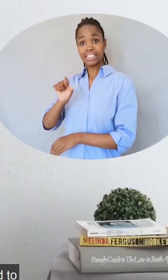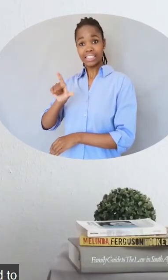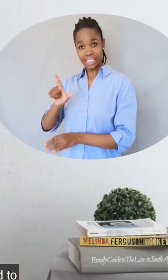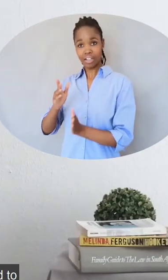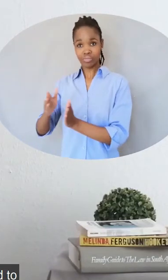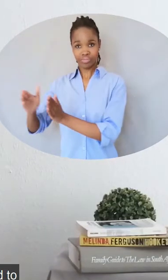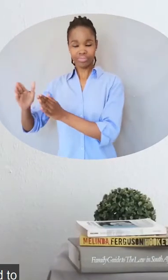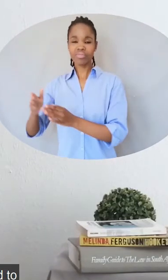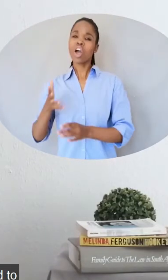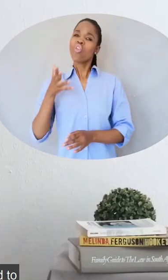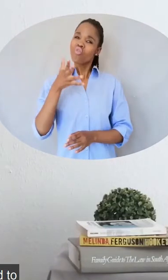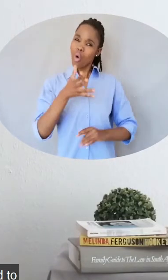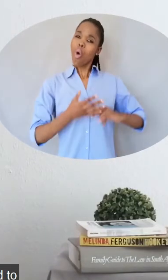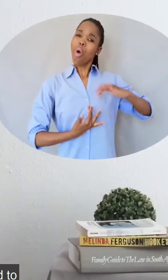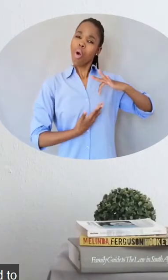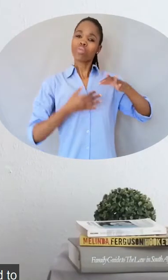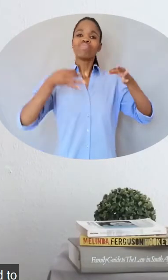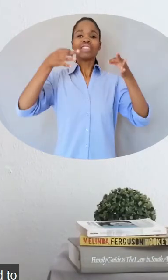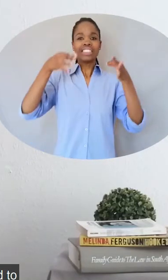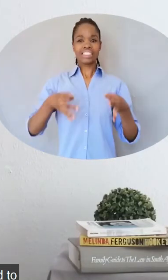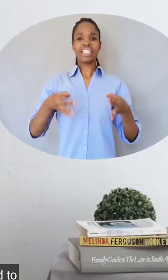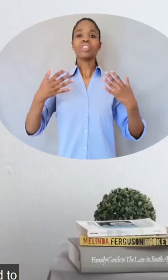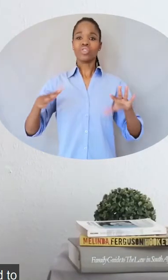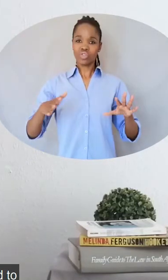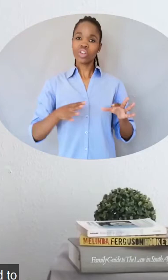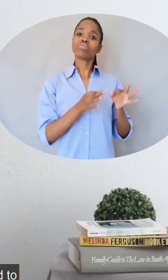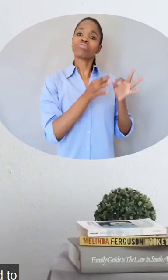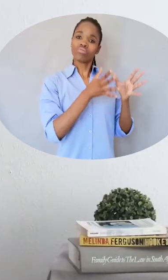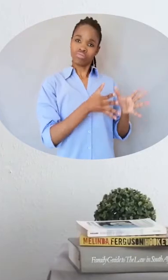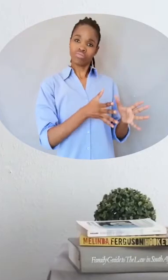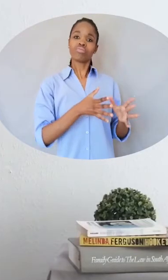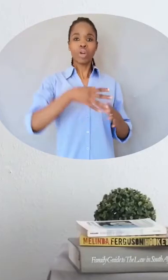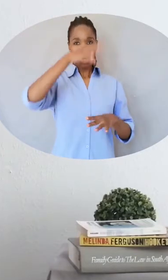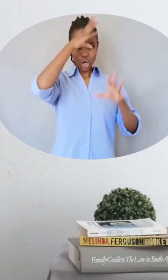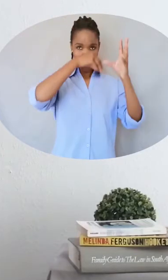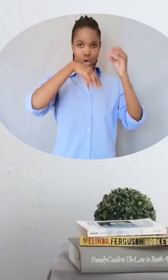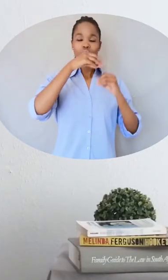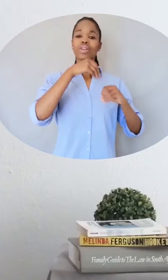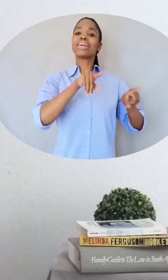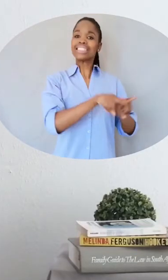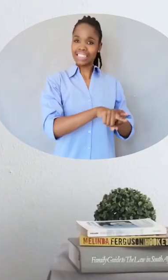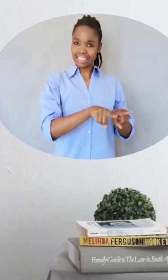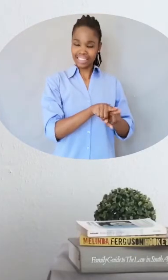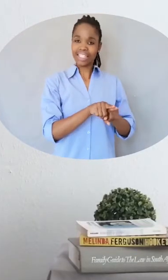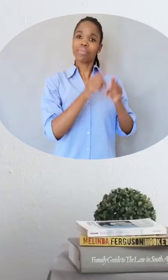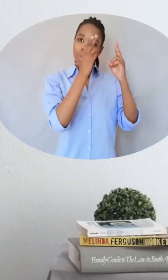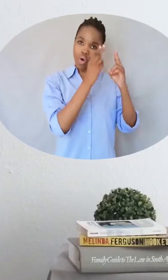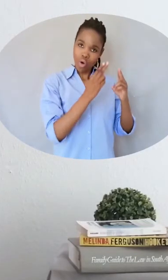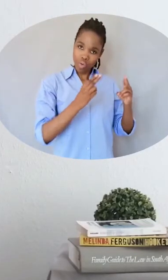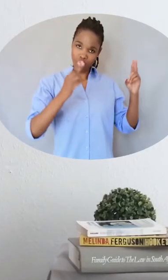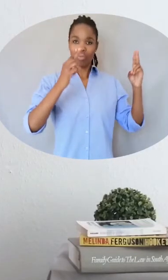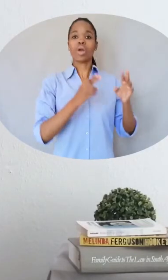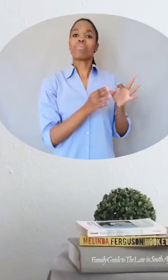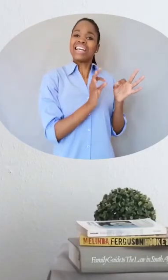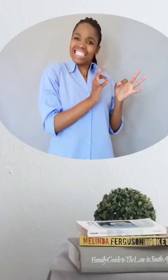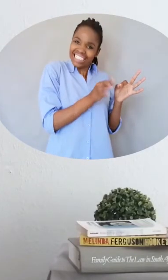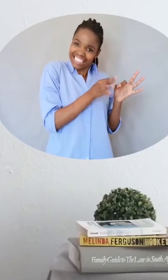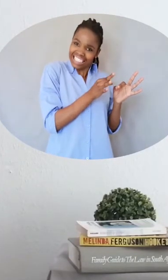wanted to become a professional interpreter, I enrolled for an honours in interpreting.